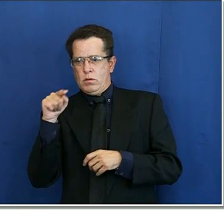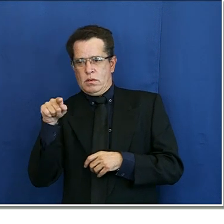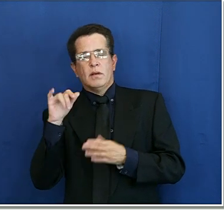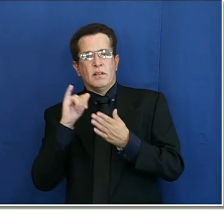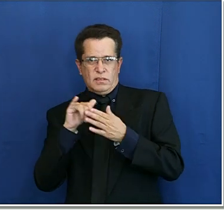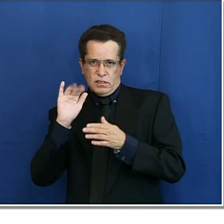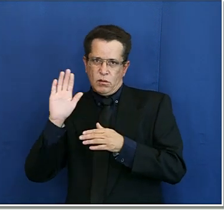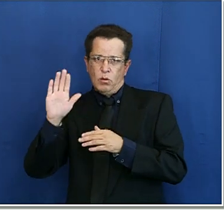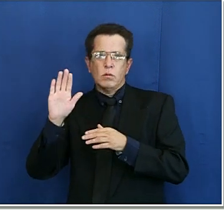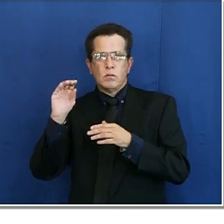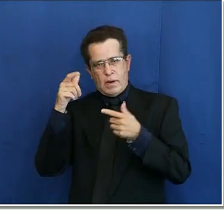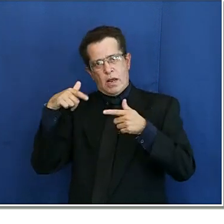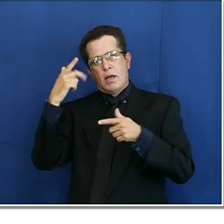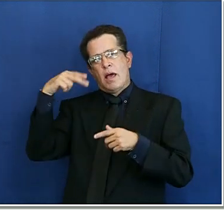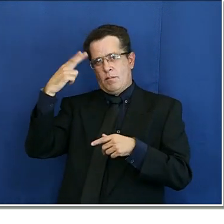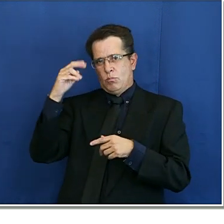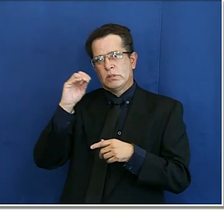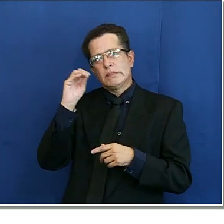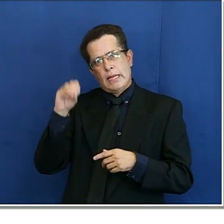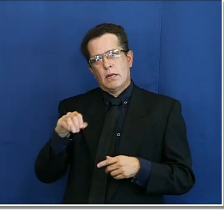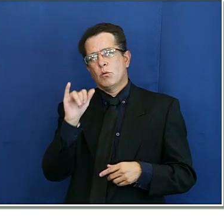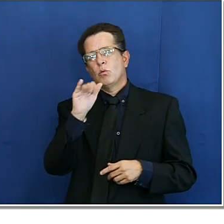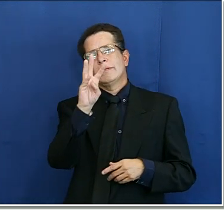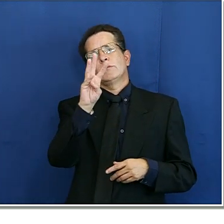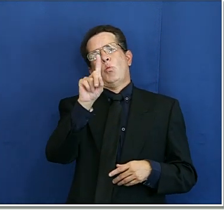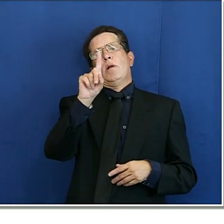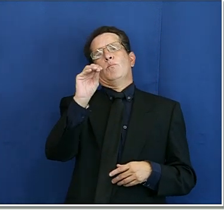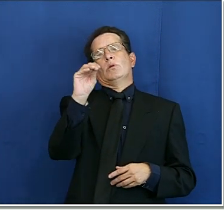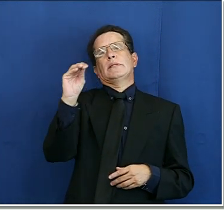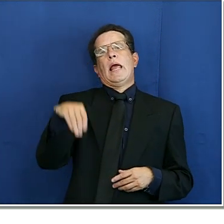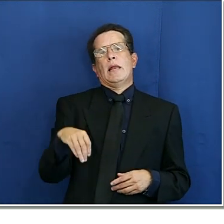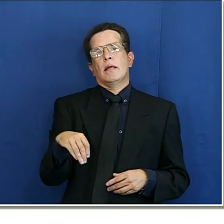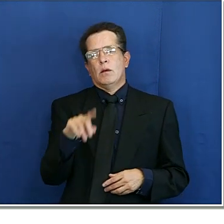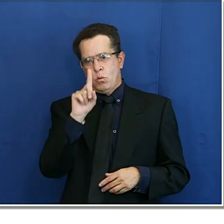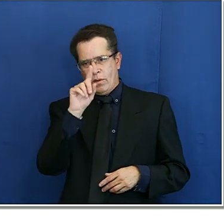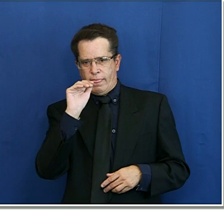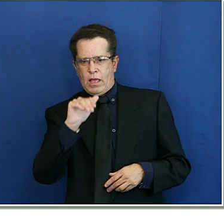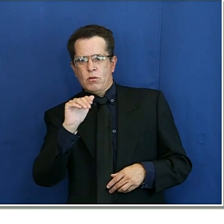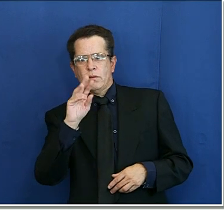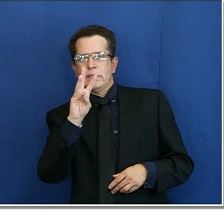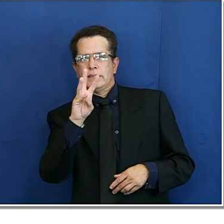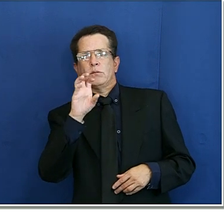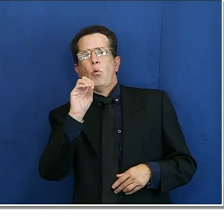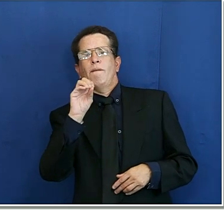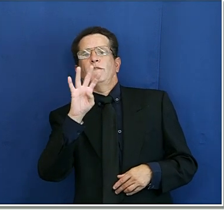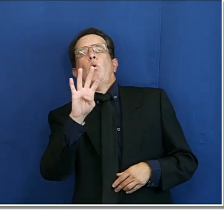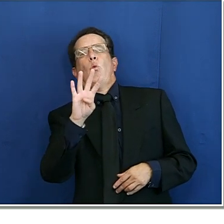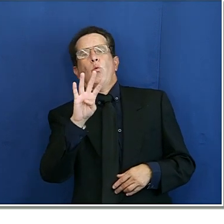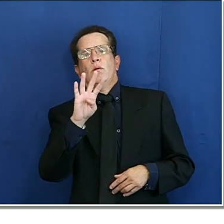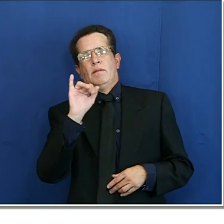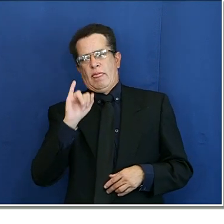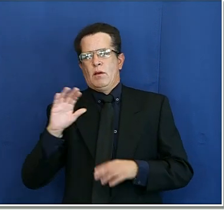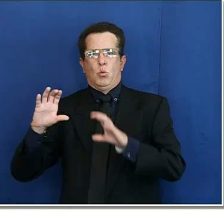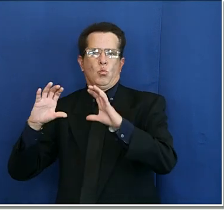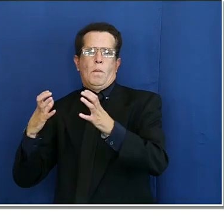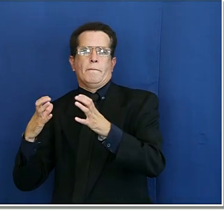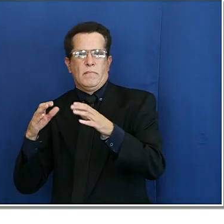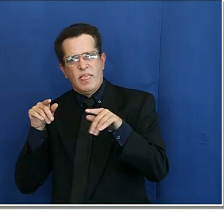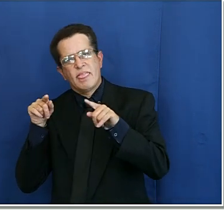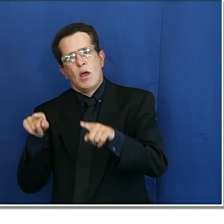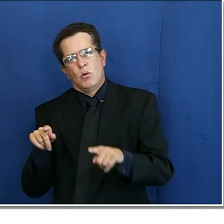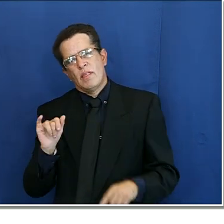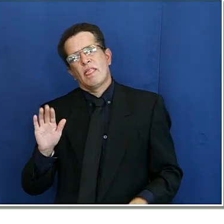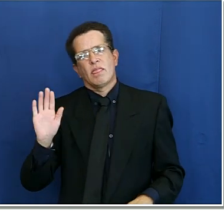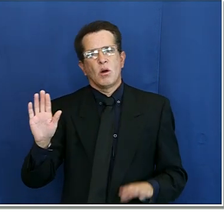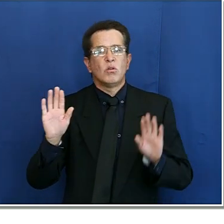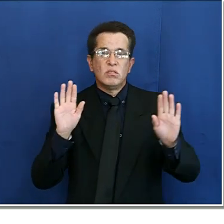the majority of those hospitalized at 61%, which is 1,604 cases. Now, when we talk